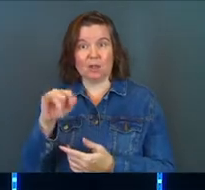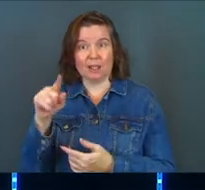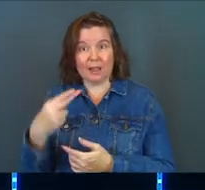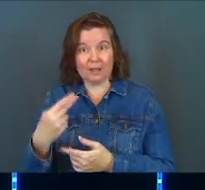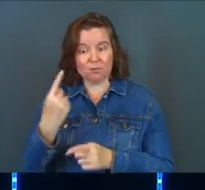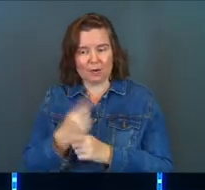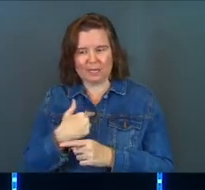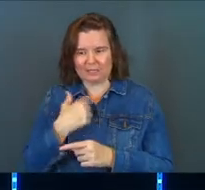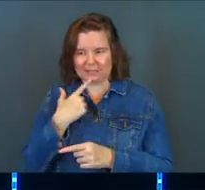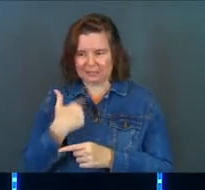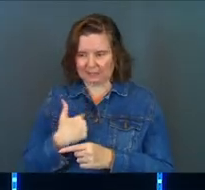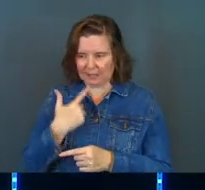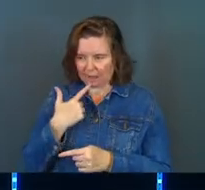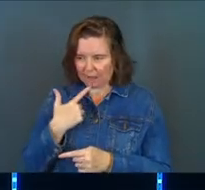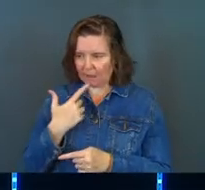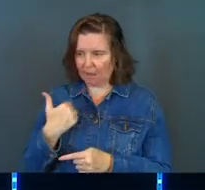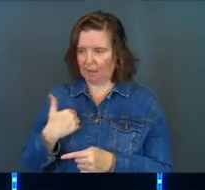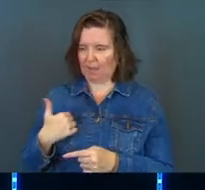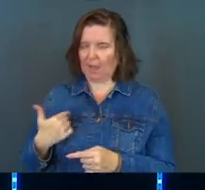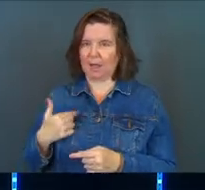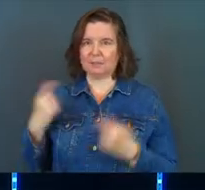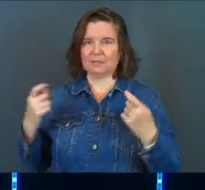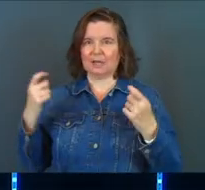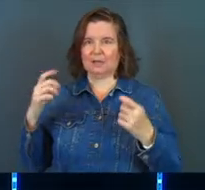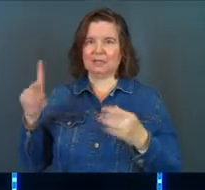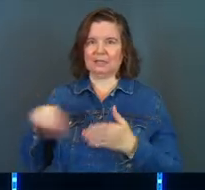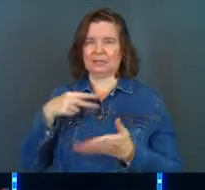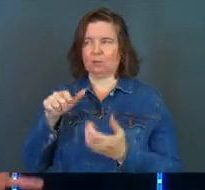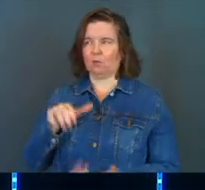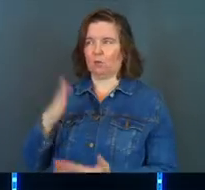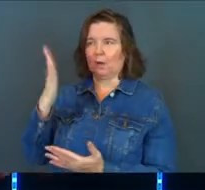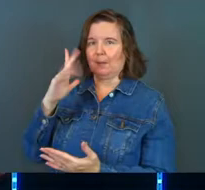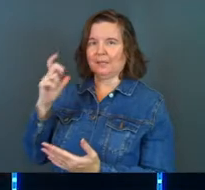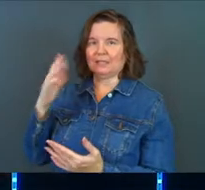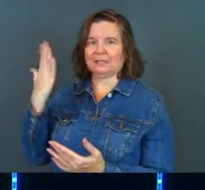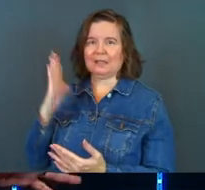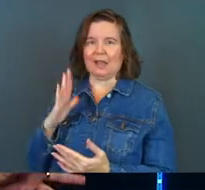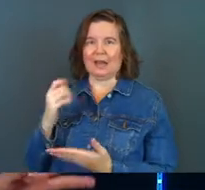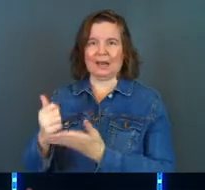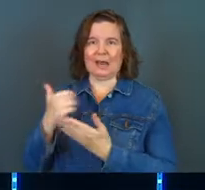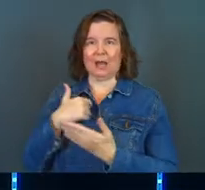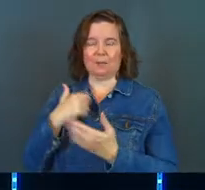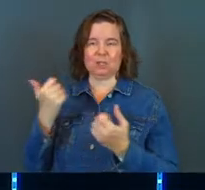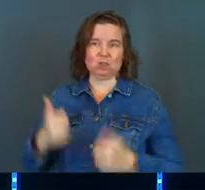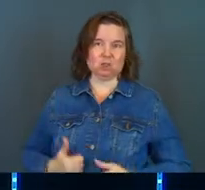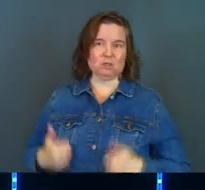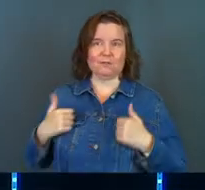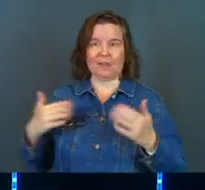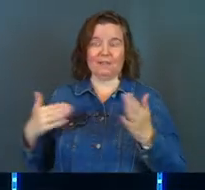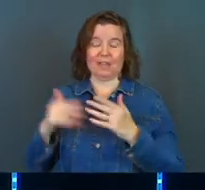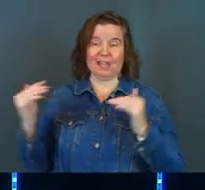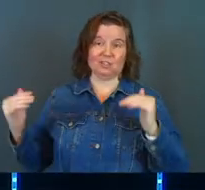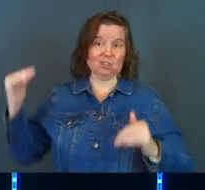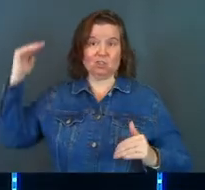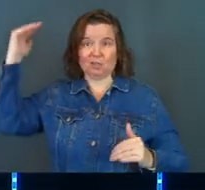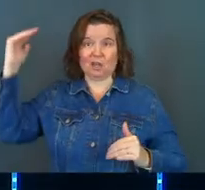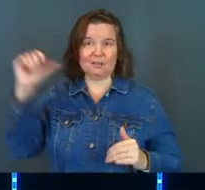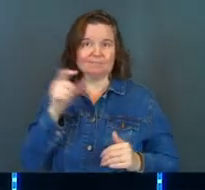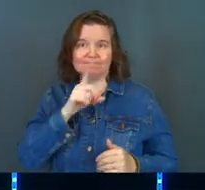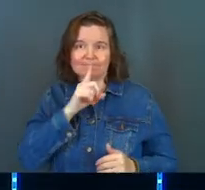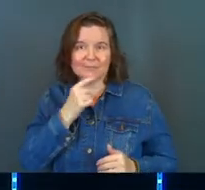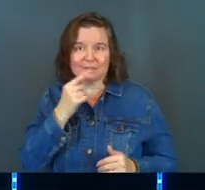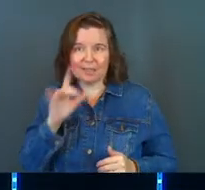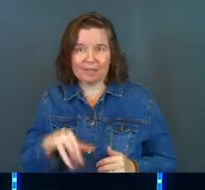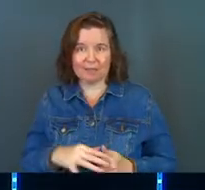Like, why isn't he sitting there and saying, I'm celebrating, dancing before God because God helped me survive against a giant? He doesn't